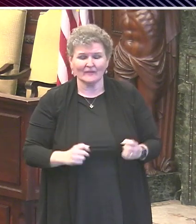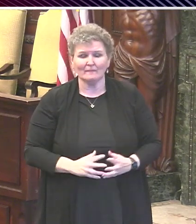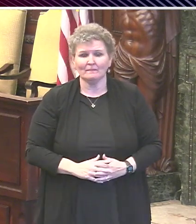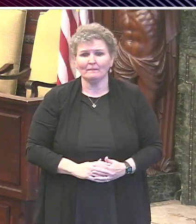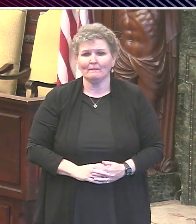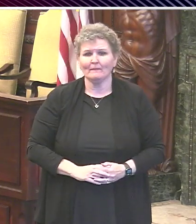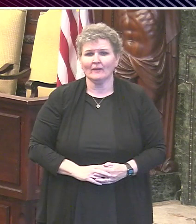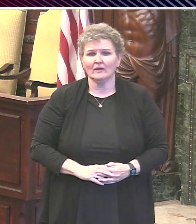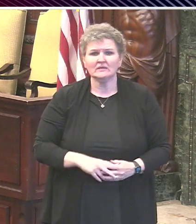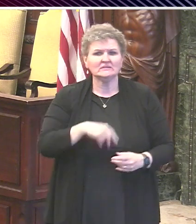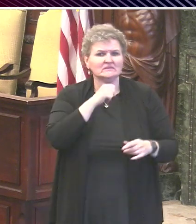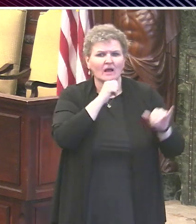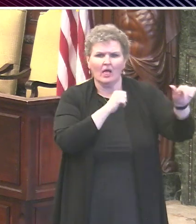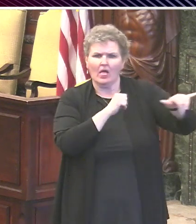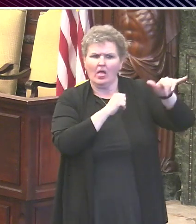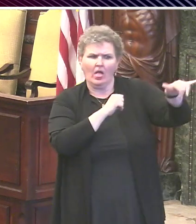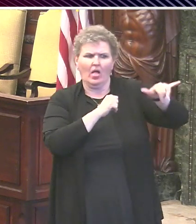indefinitely.